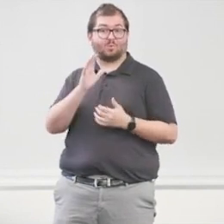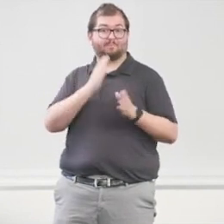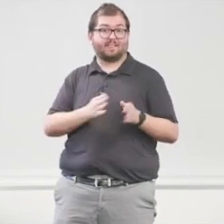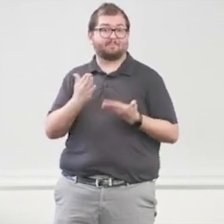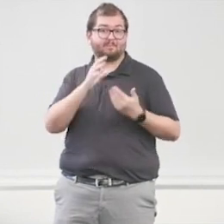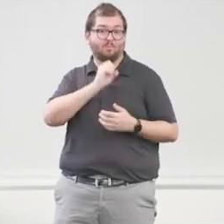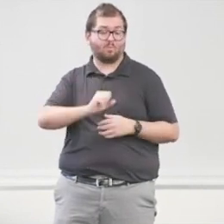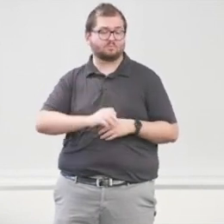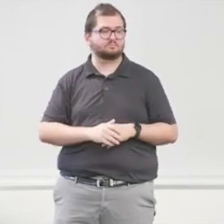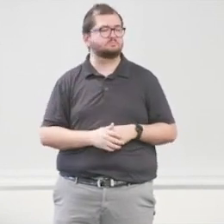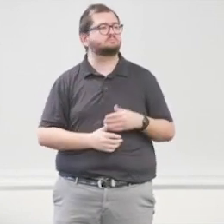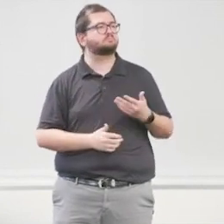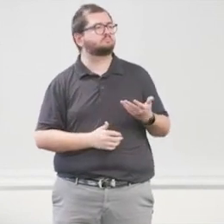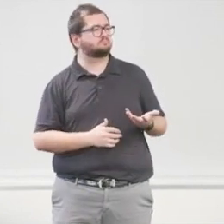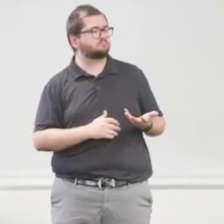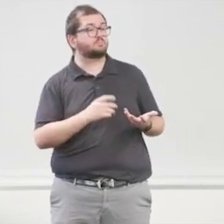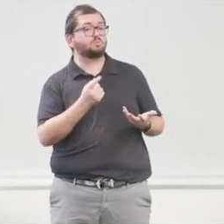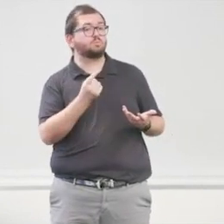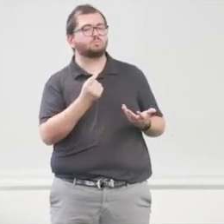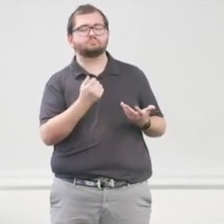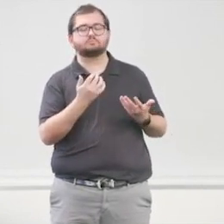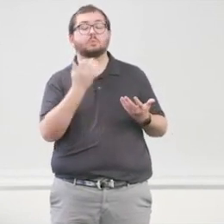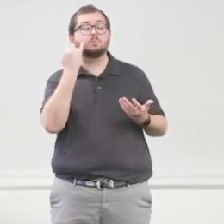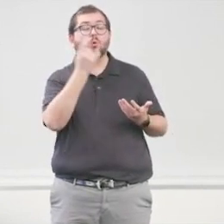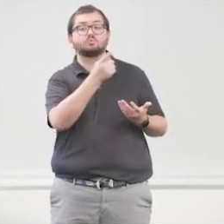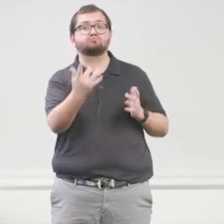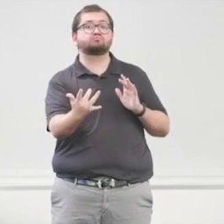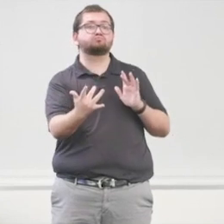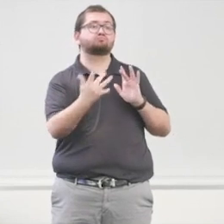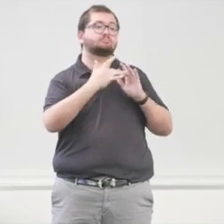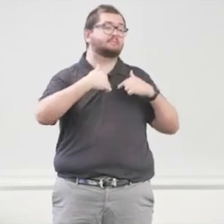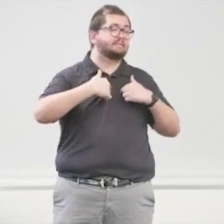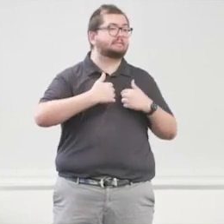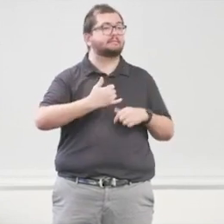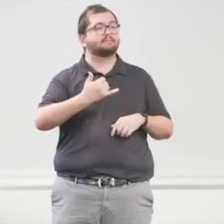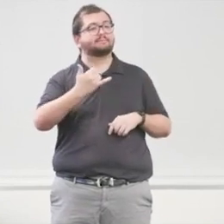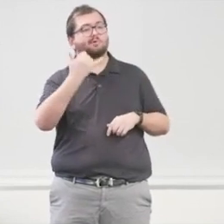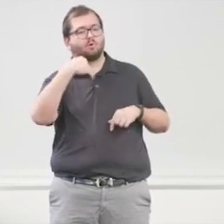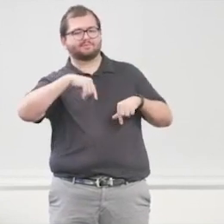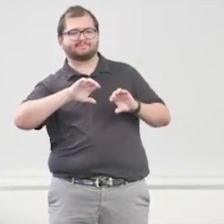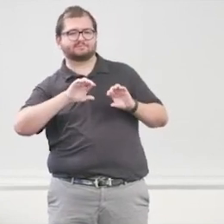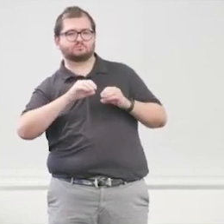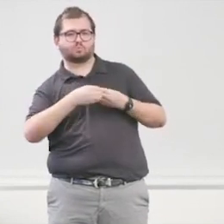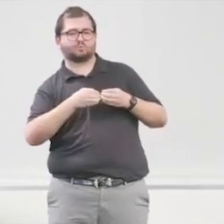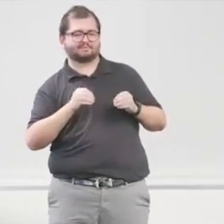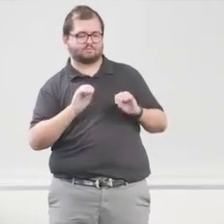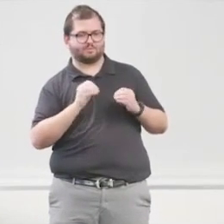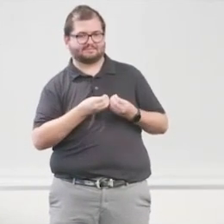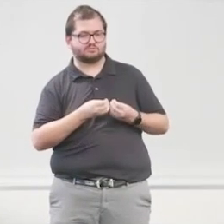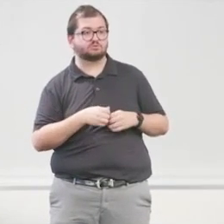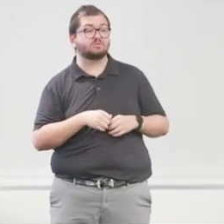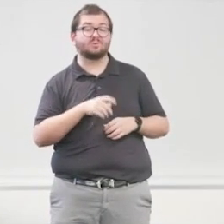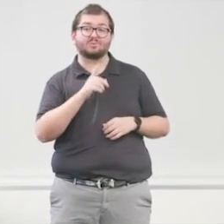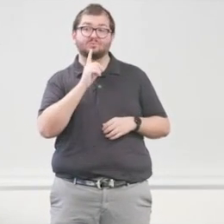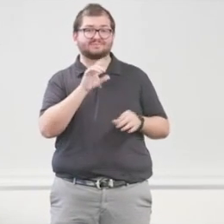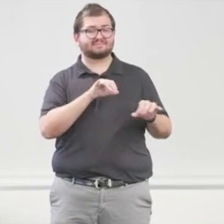so you're going to call one of these organizations. You're going to call me. Maybe you have your cyber insurance team. Similar if I'm calling 911, it takes